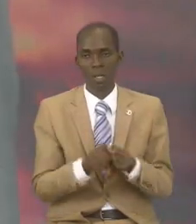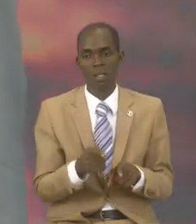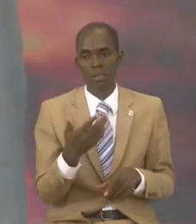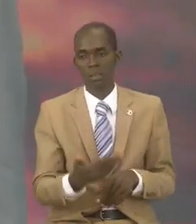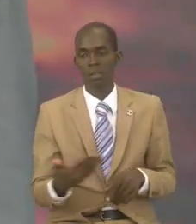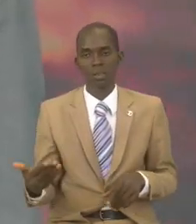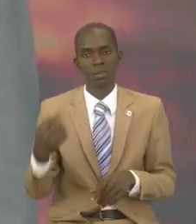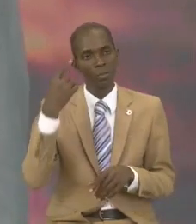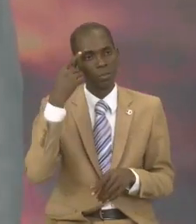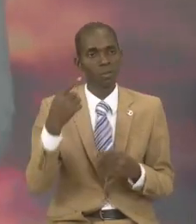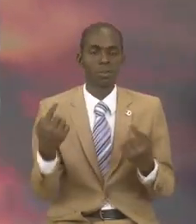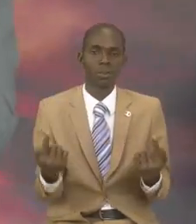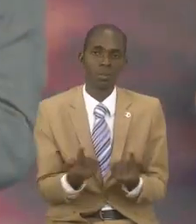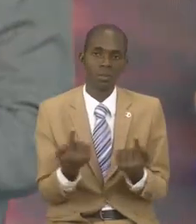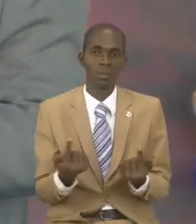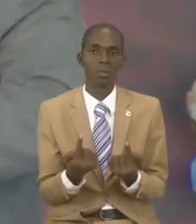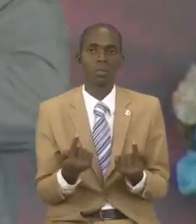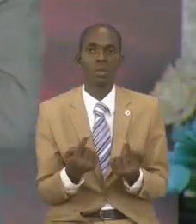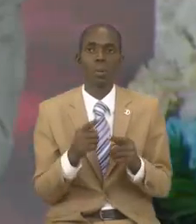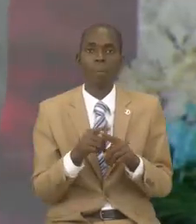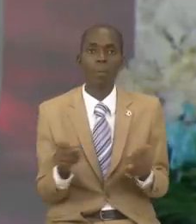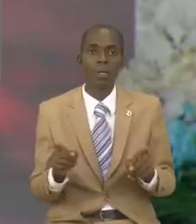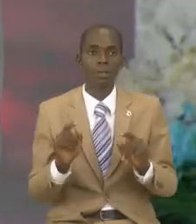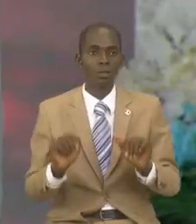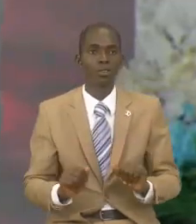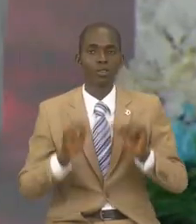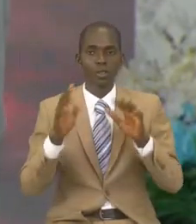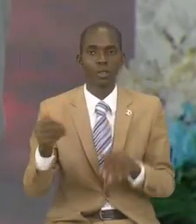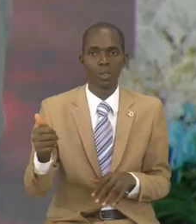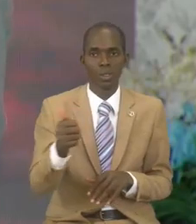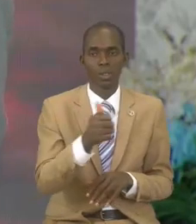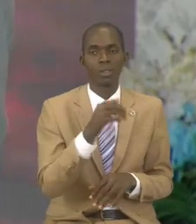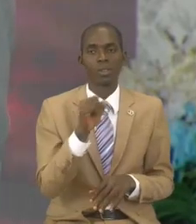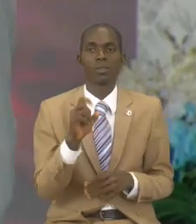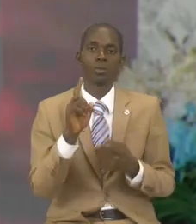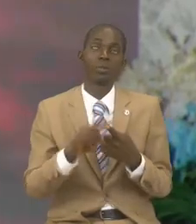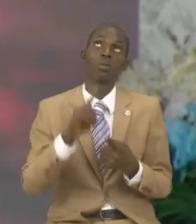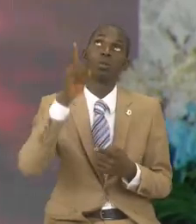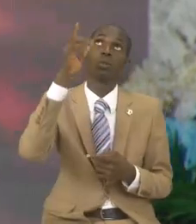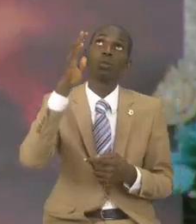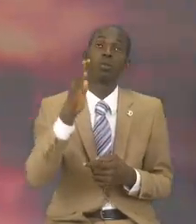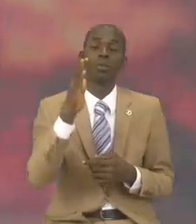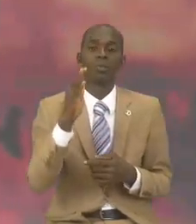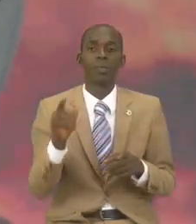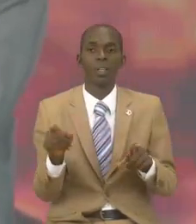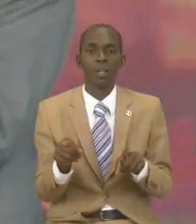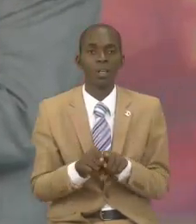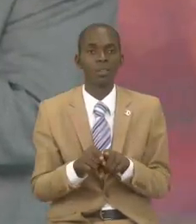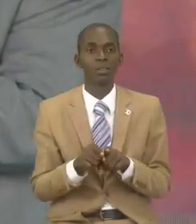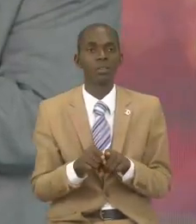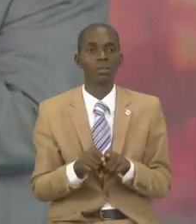unto sin, but yield yourselves unto God as those that